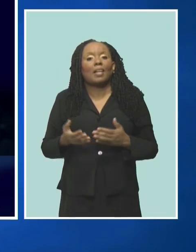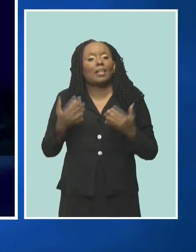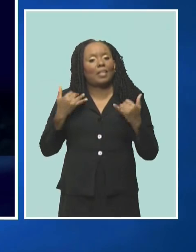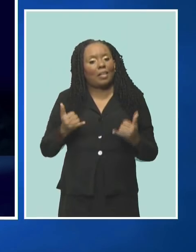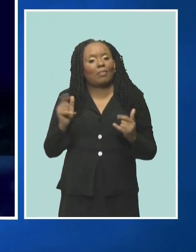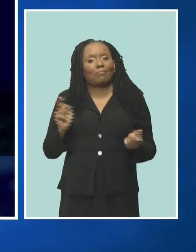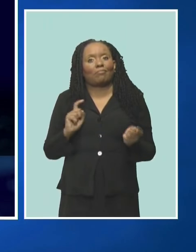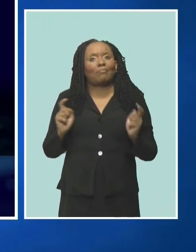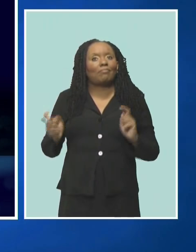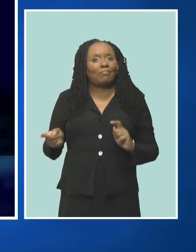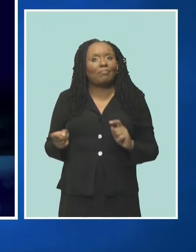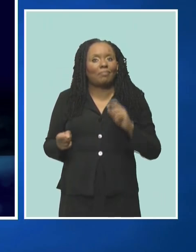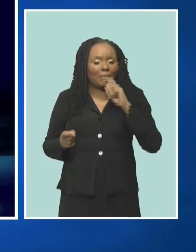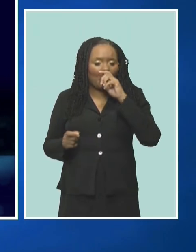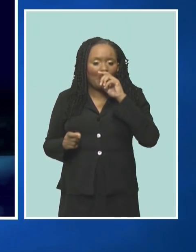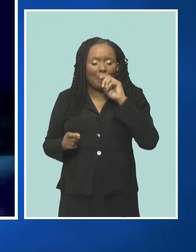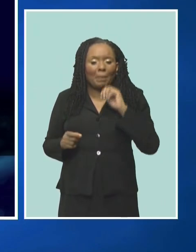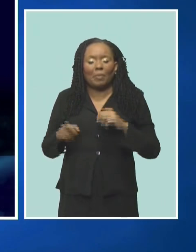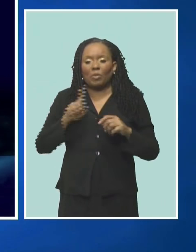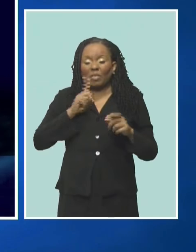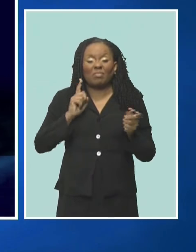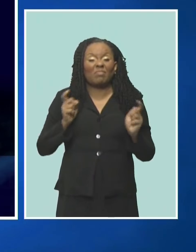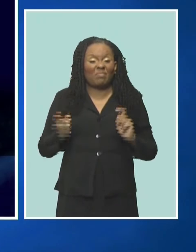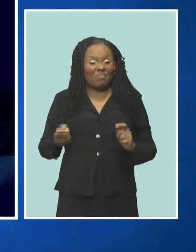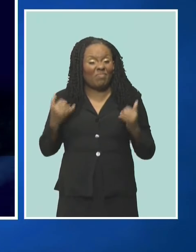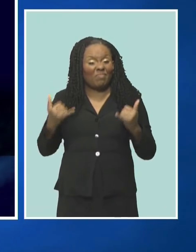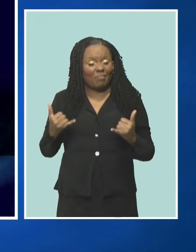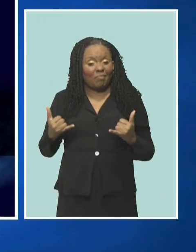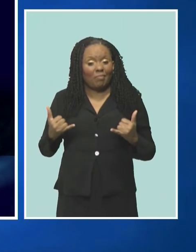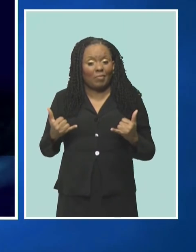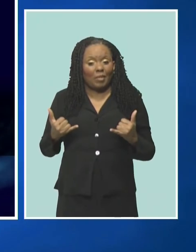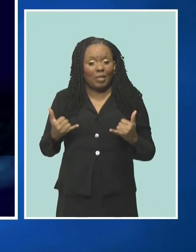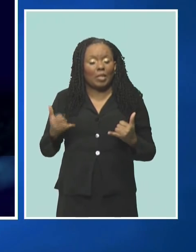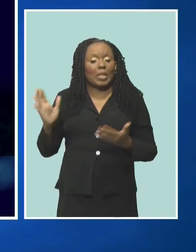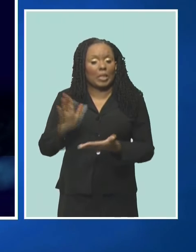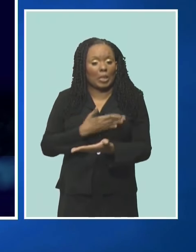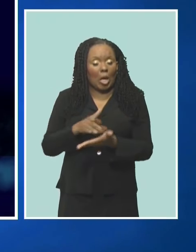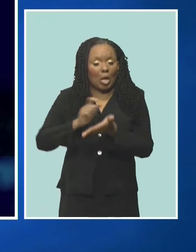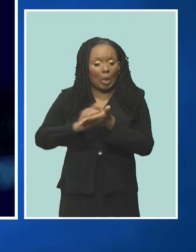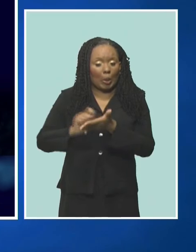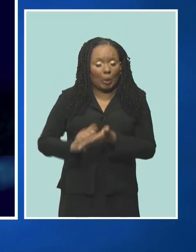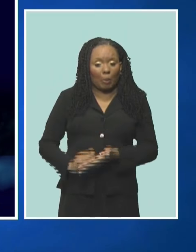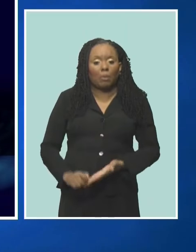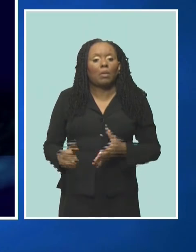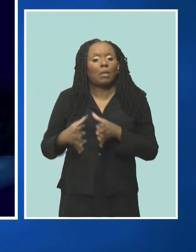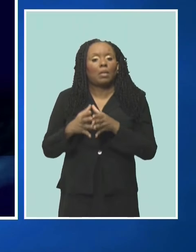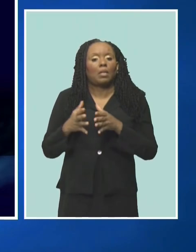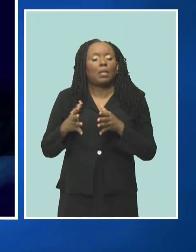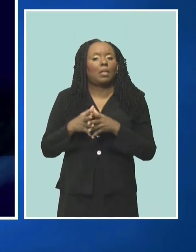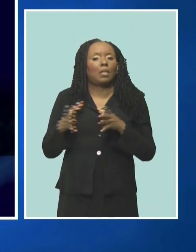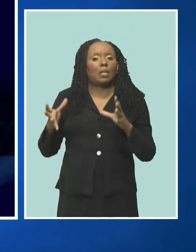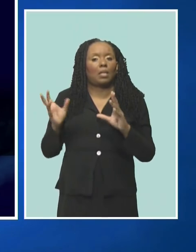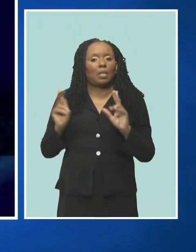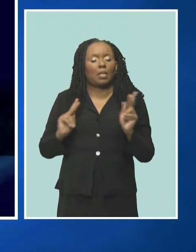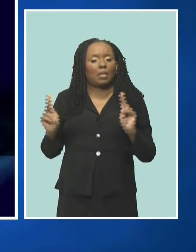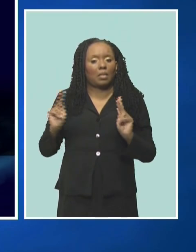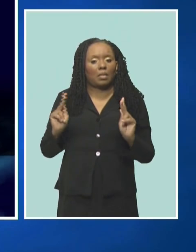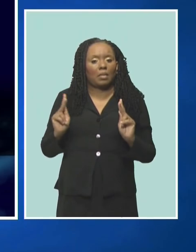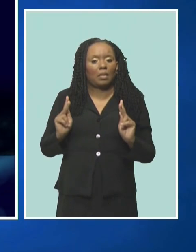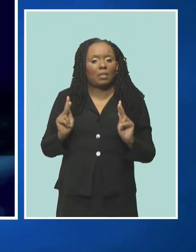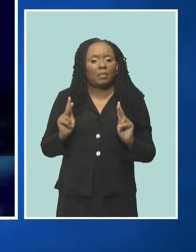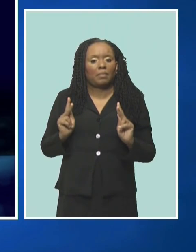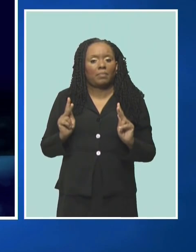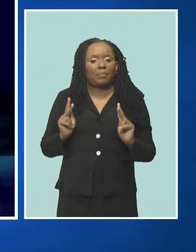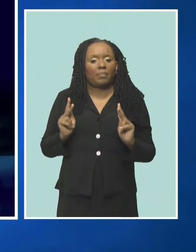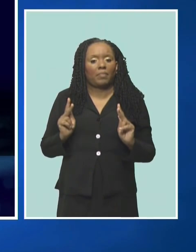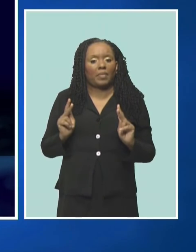know, give people a more serious me. And obviously, lately, a lot of people have been passing away or what's not, and you know,